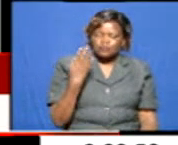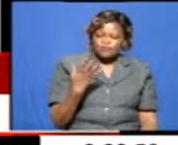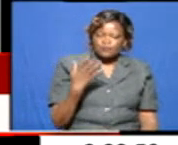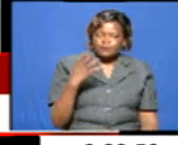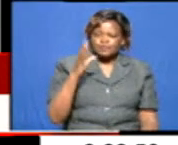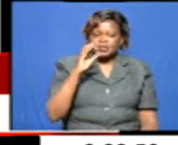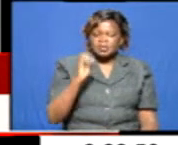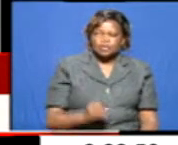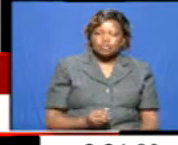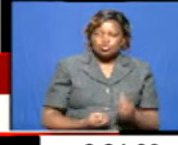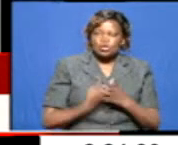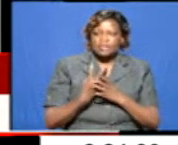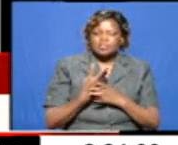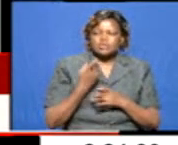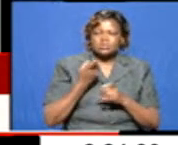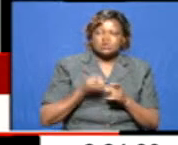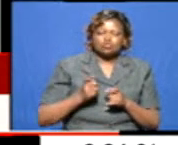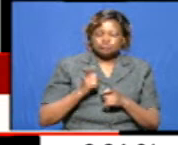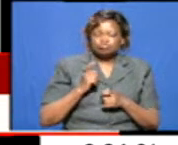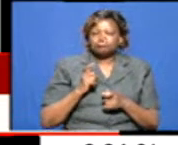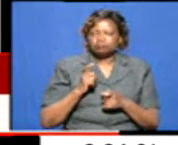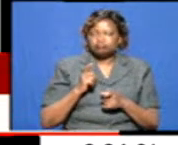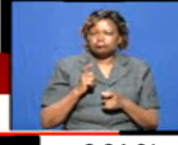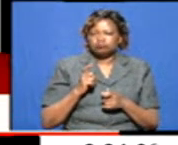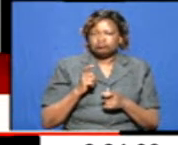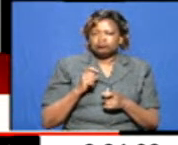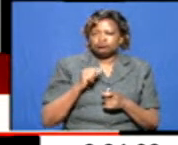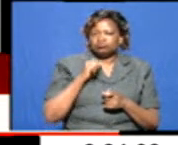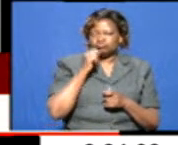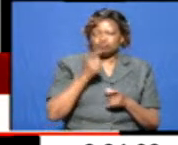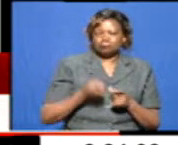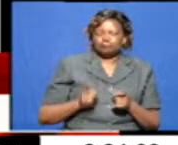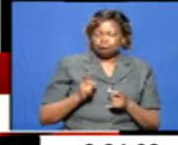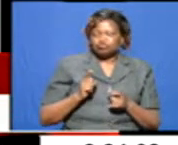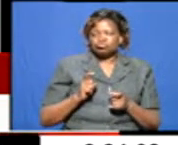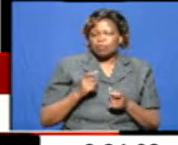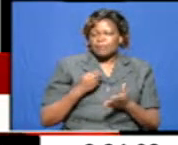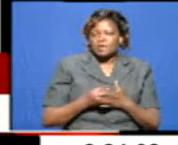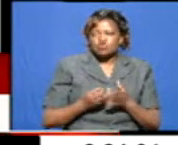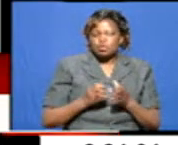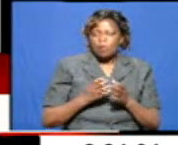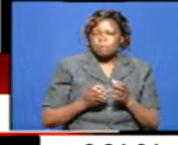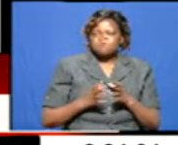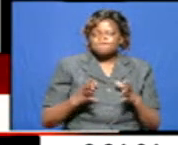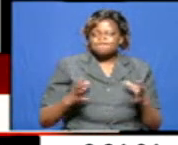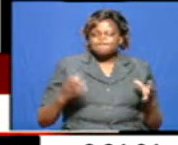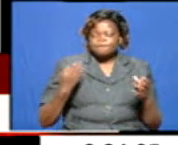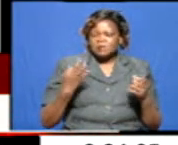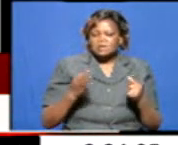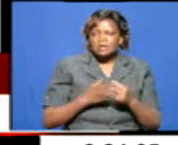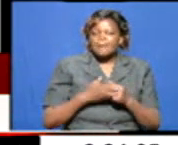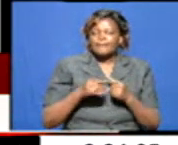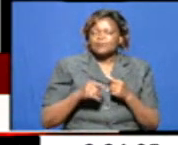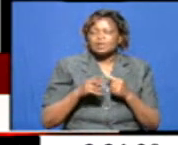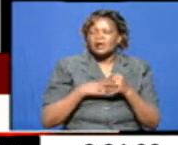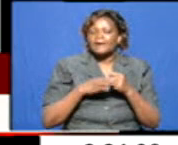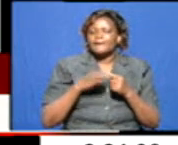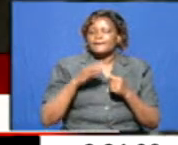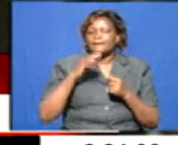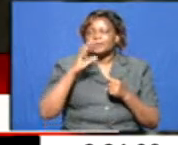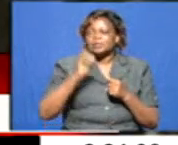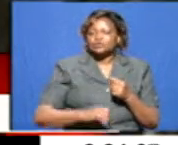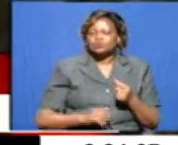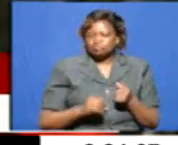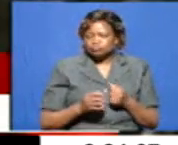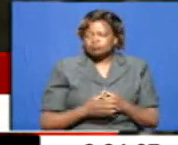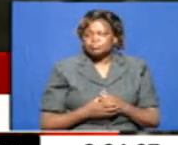in interest income, while non-interest funded income grew by 39% to 31.4 billion